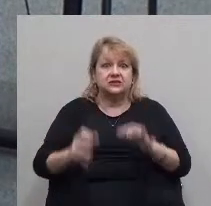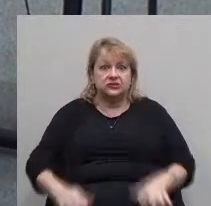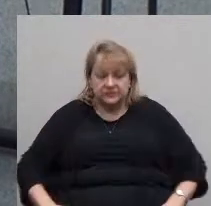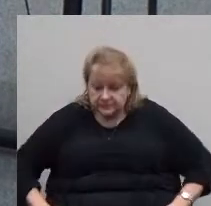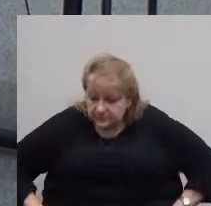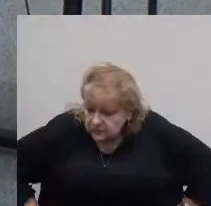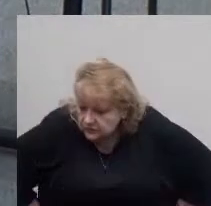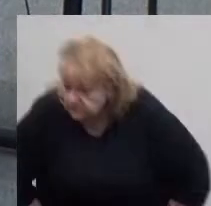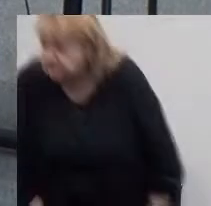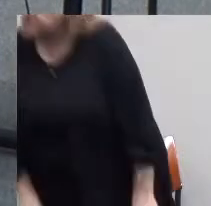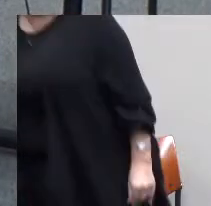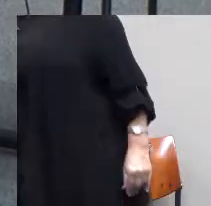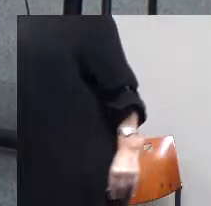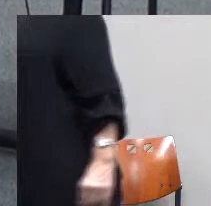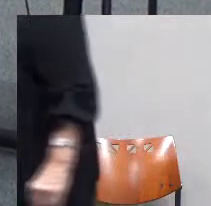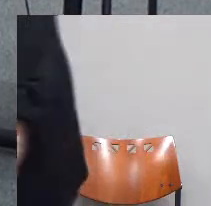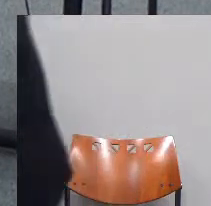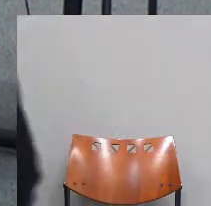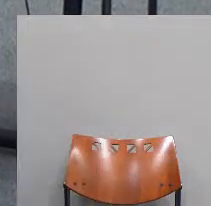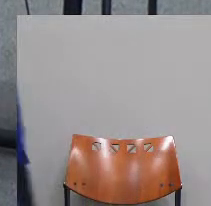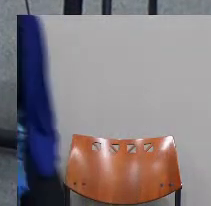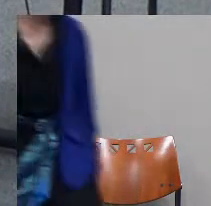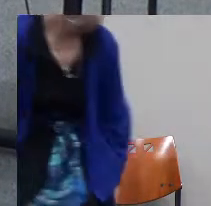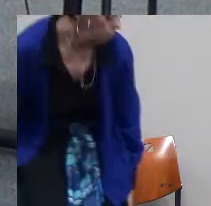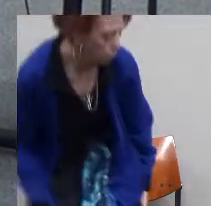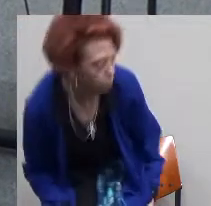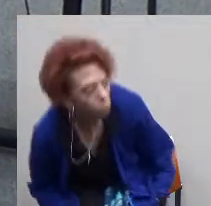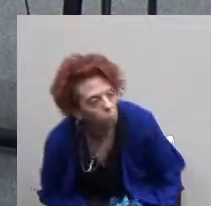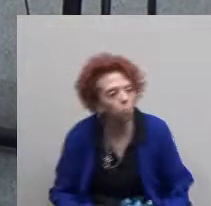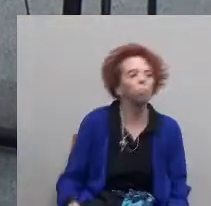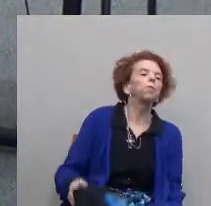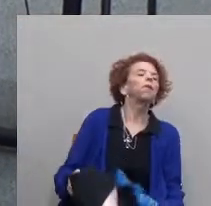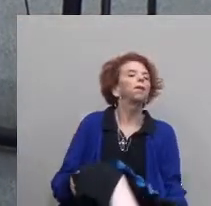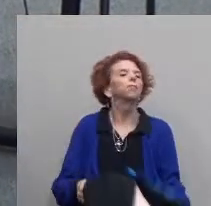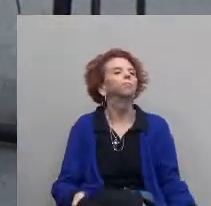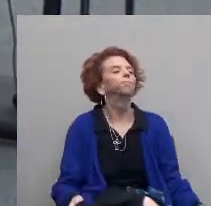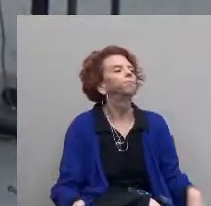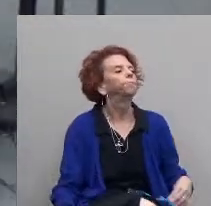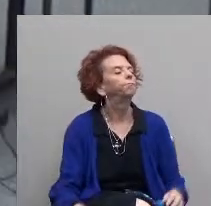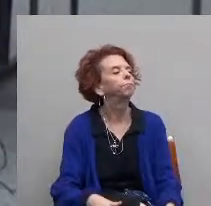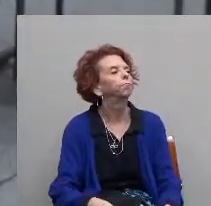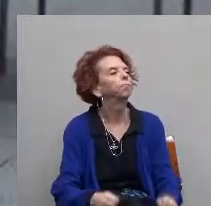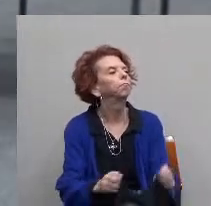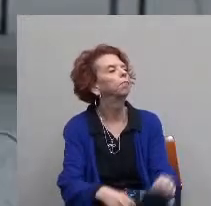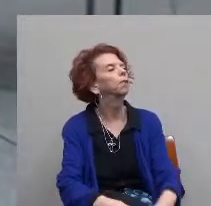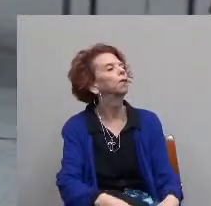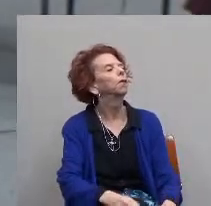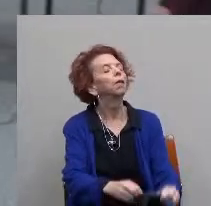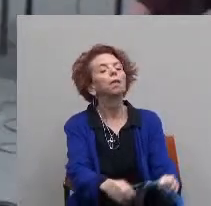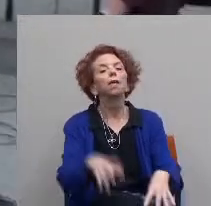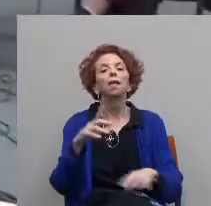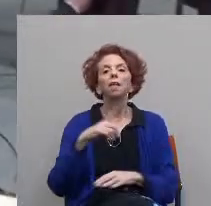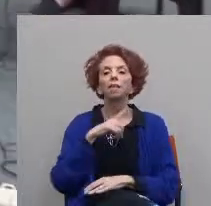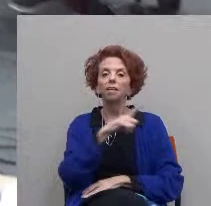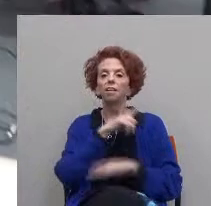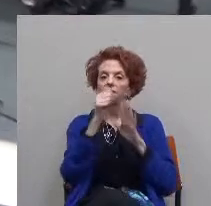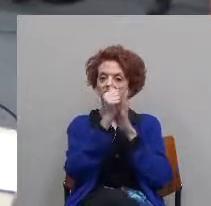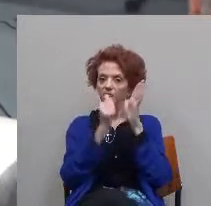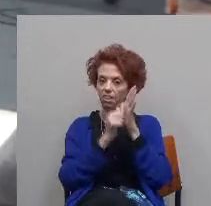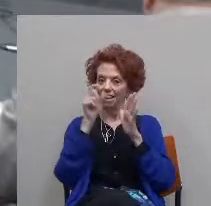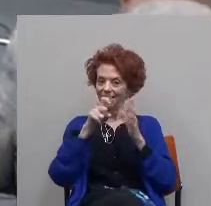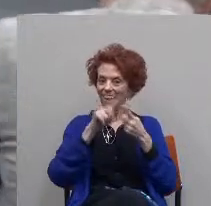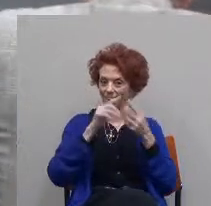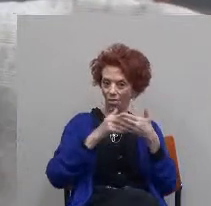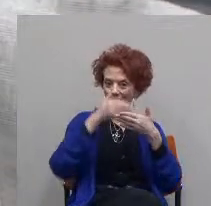So digging into these bills, does the legislative package, does that need to come on the next agenda item, like asking specific questions